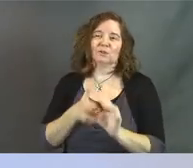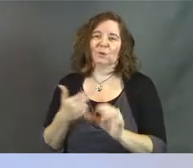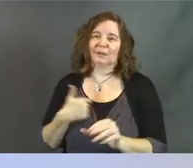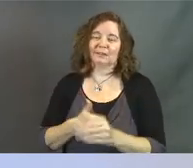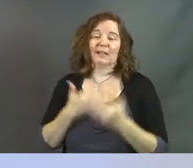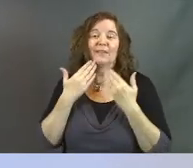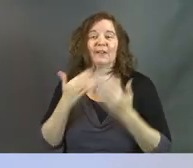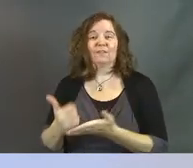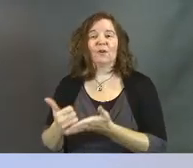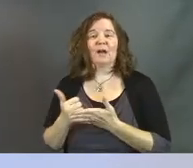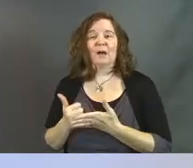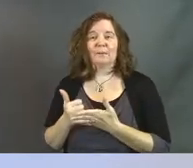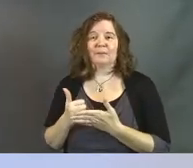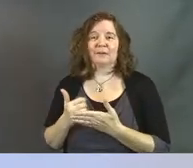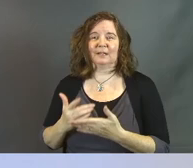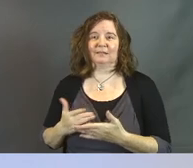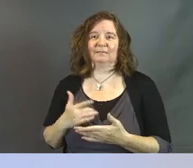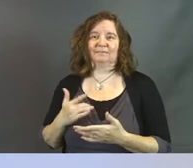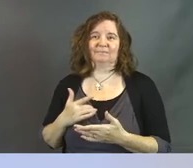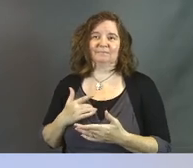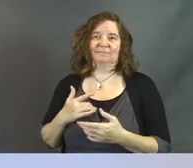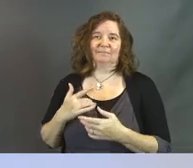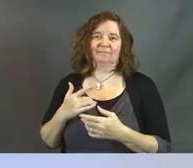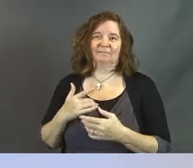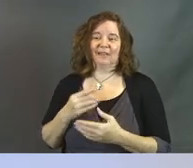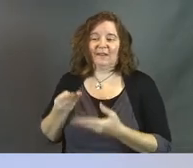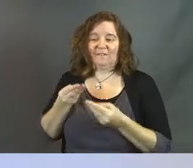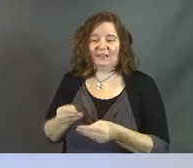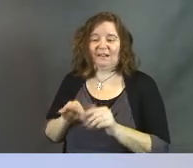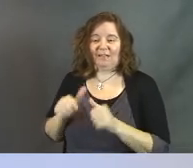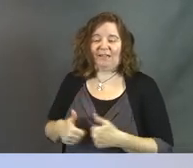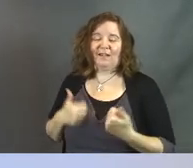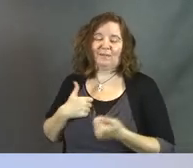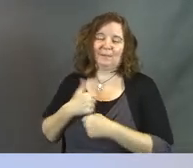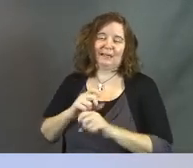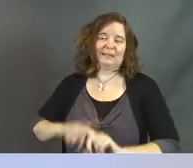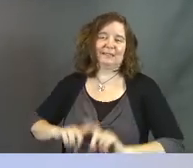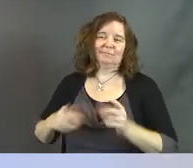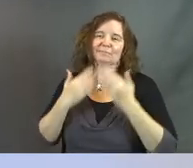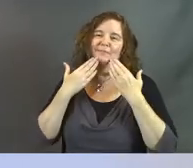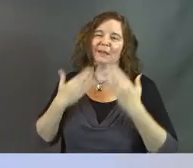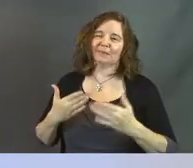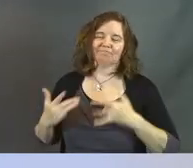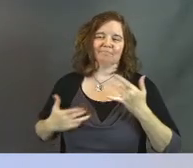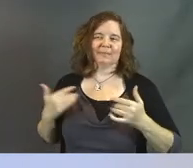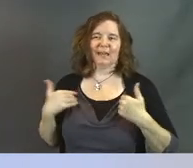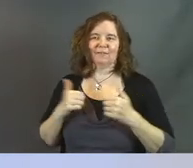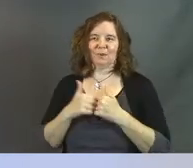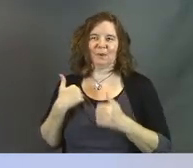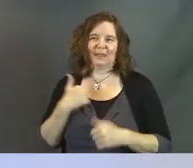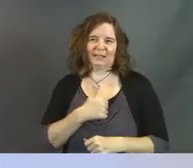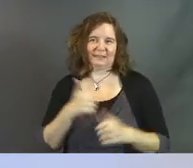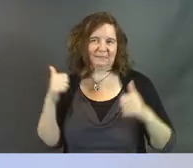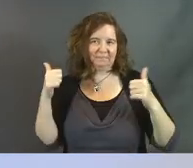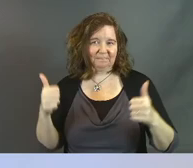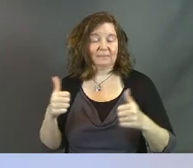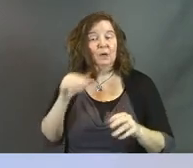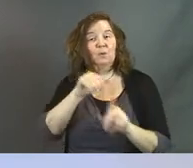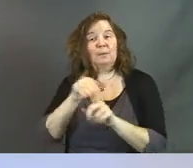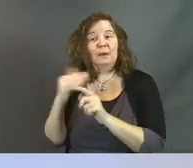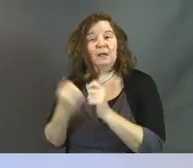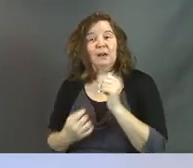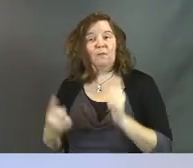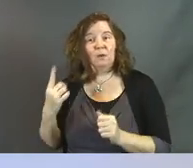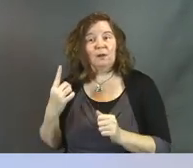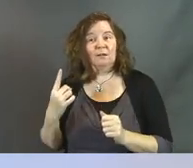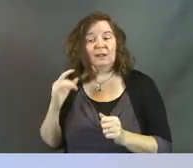us, and thank you for helping be a light and make a difference. We are so, so thankful and so excited to have you with us. Just a reminder to